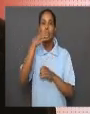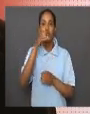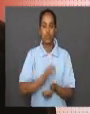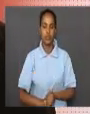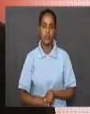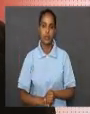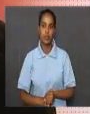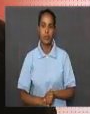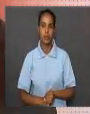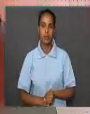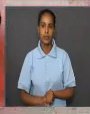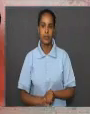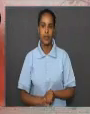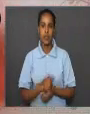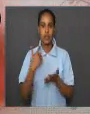a solution.